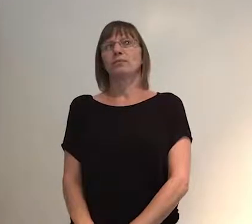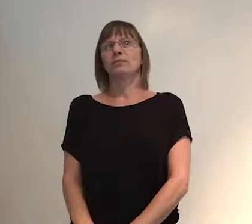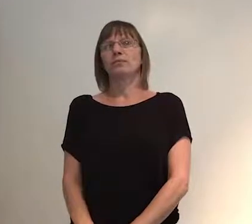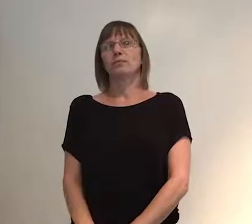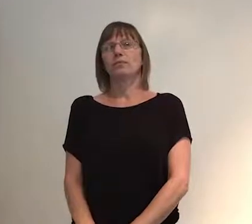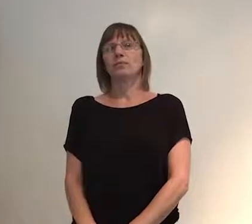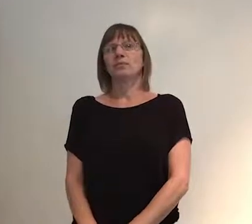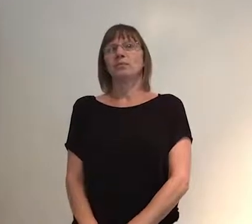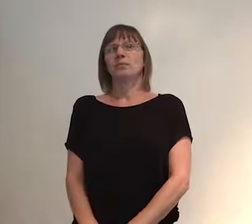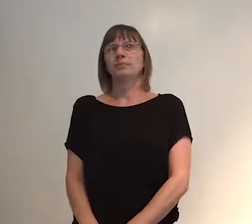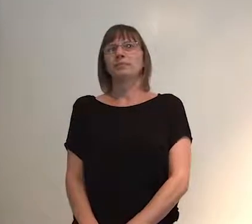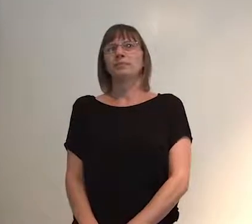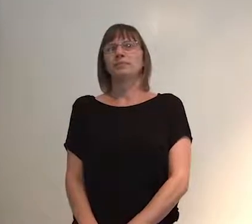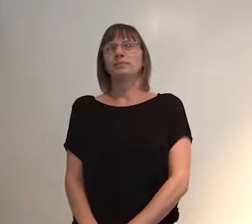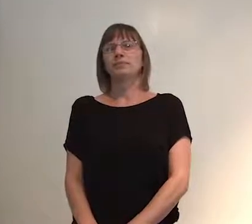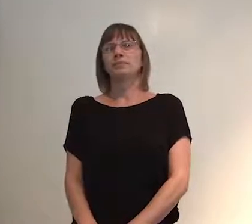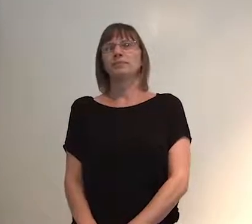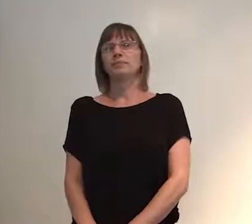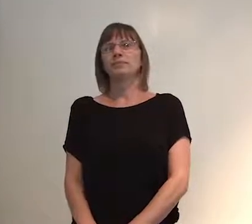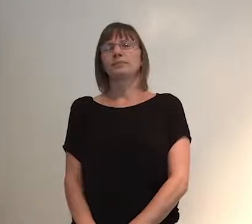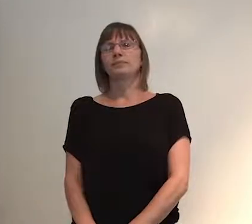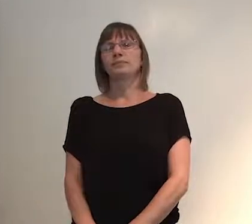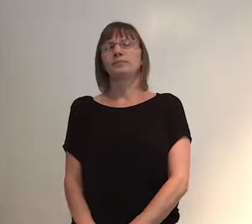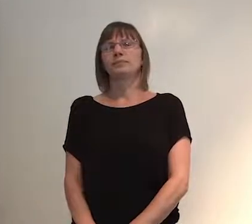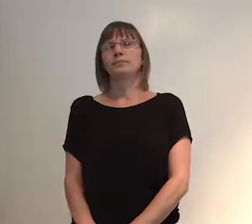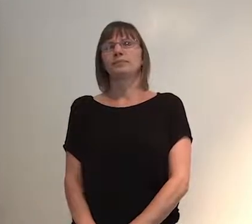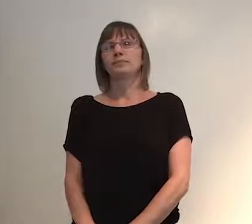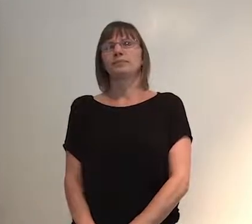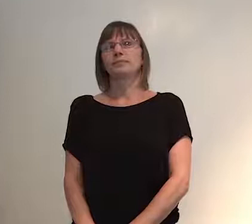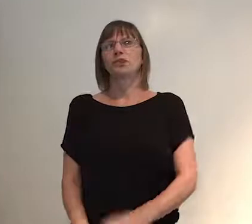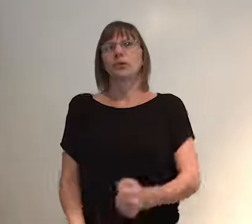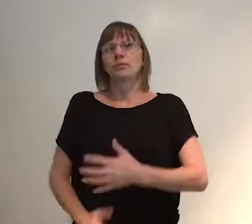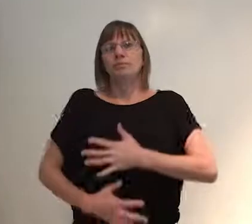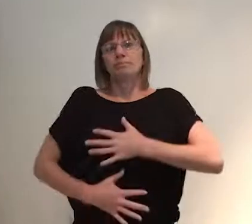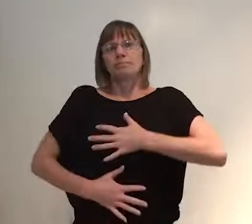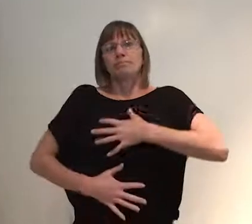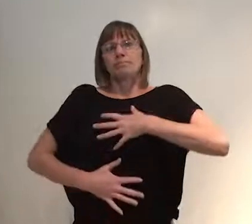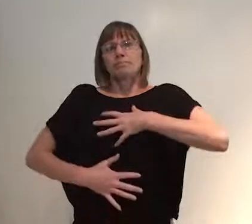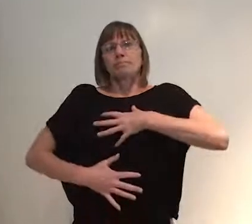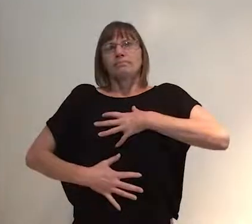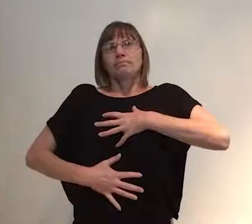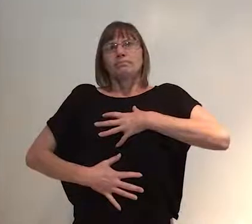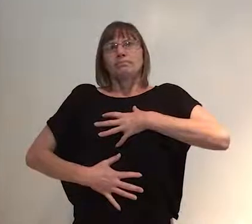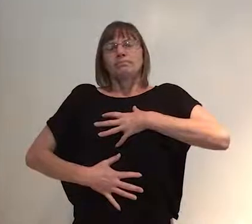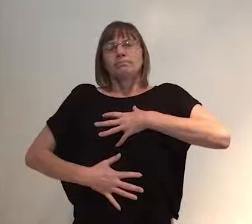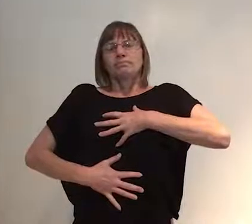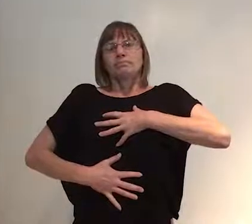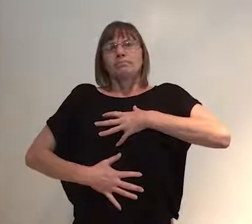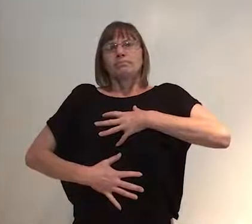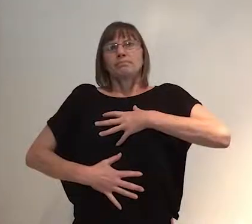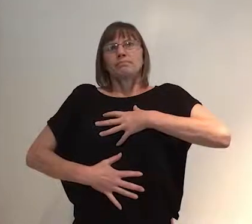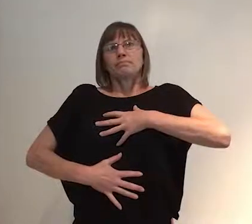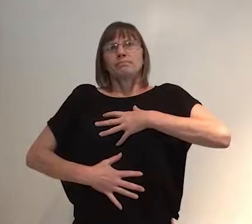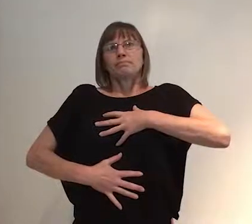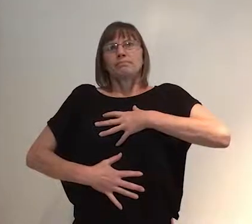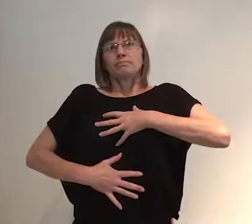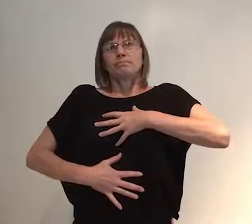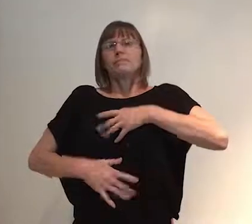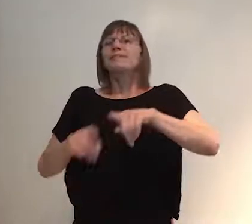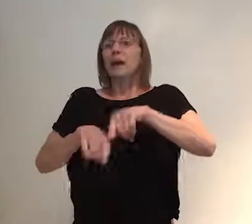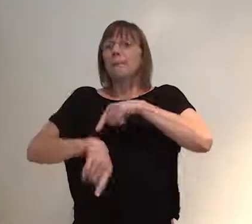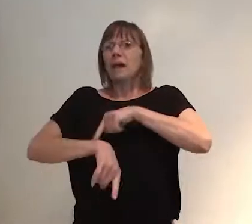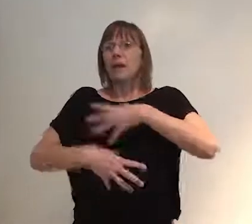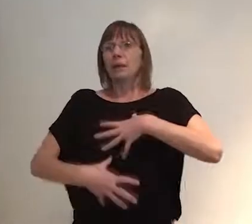those shoulders back and down, tuck under the toes. And as we inhale, we're lifting through the back of the knees